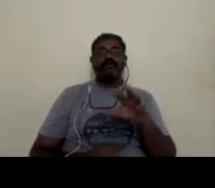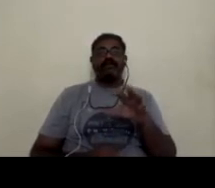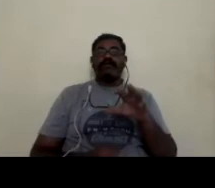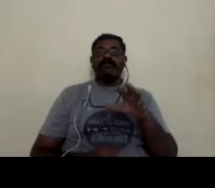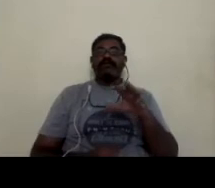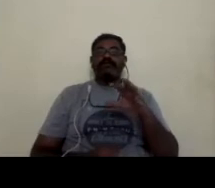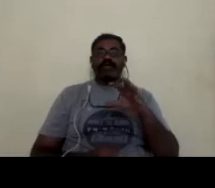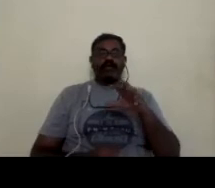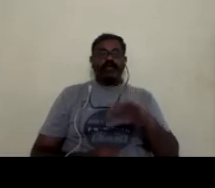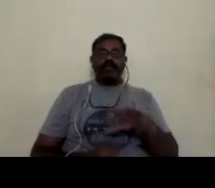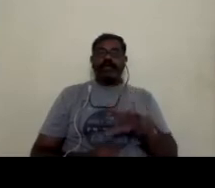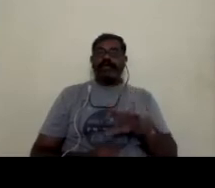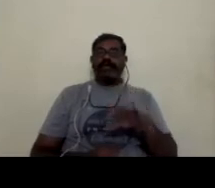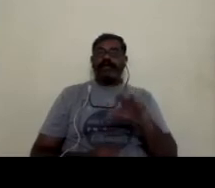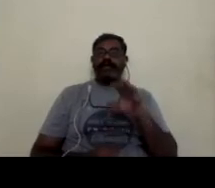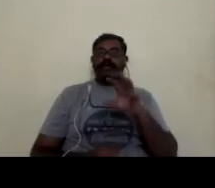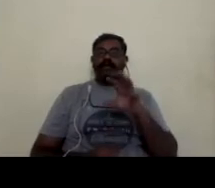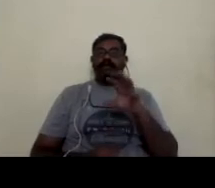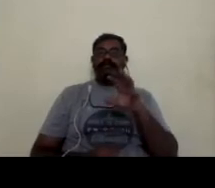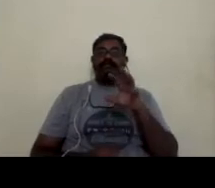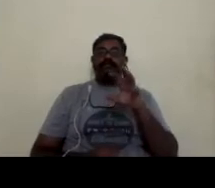like we are being like